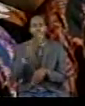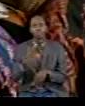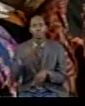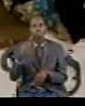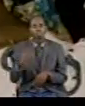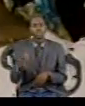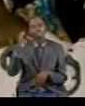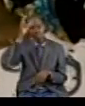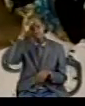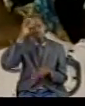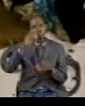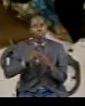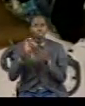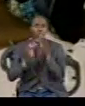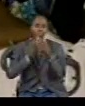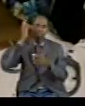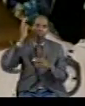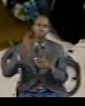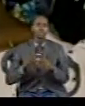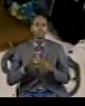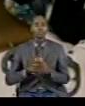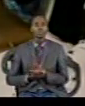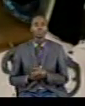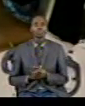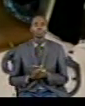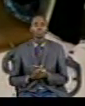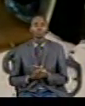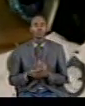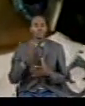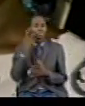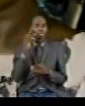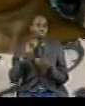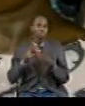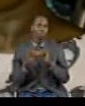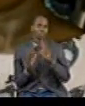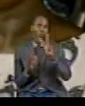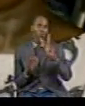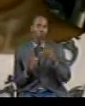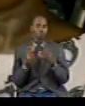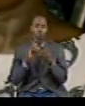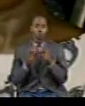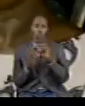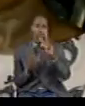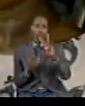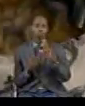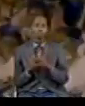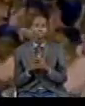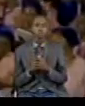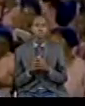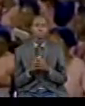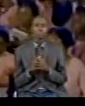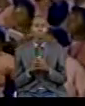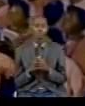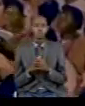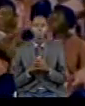Jesus' name. Look at number 2 there. Number 2, we're coming